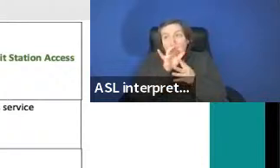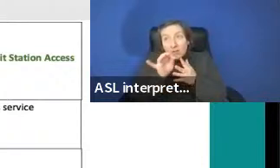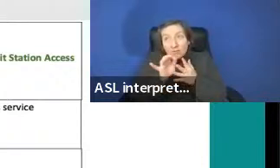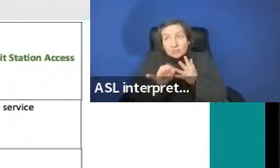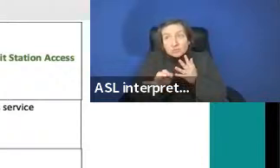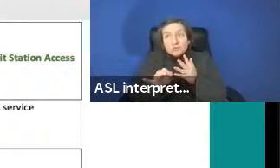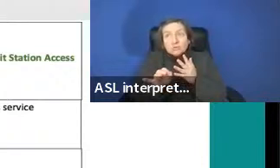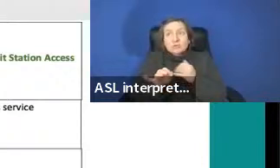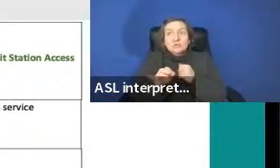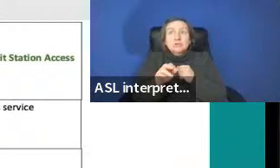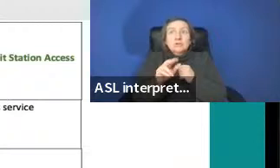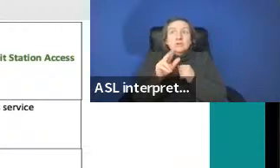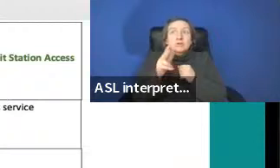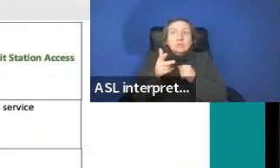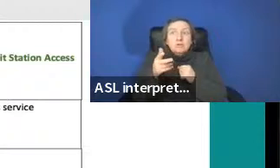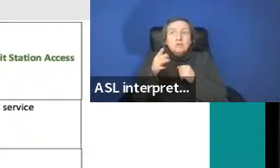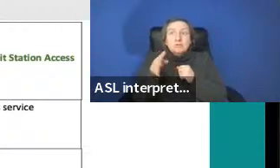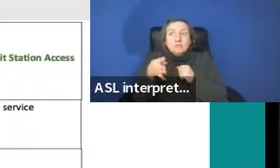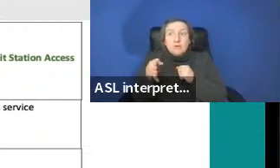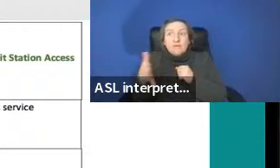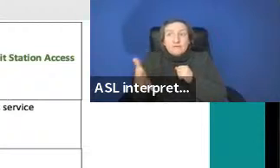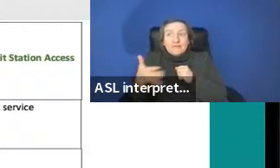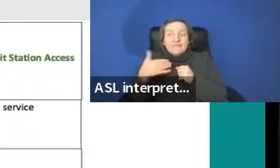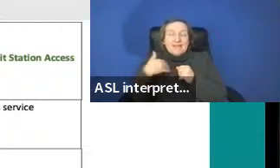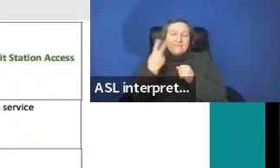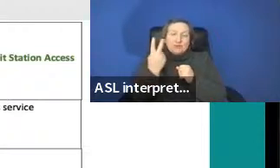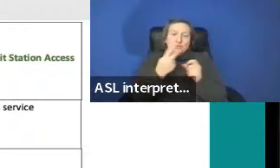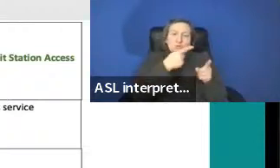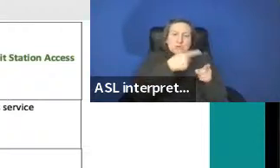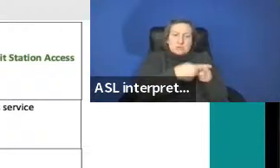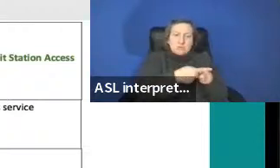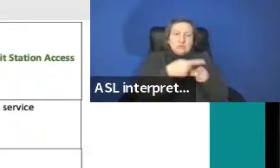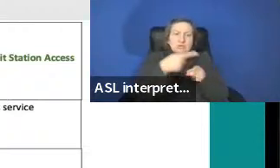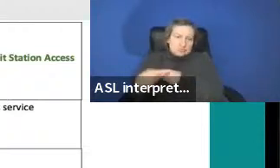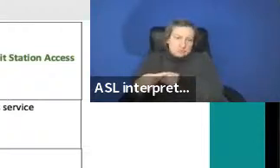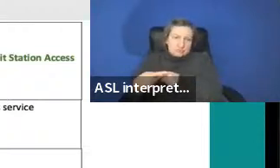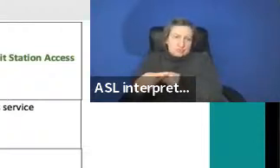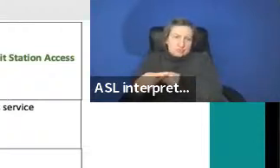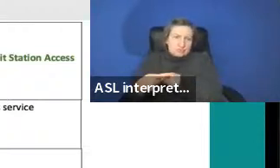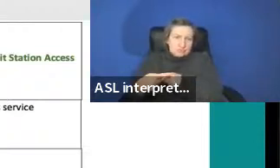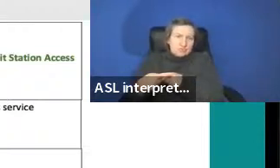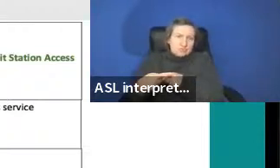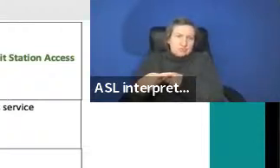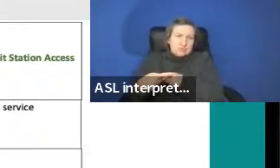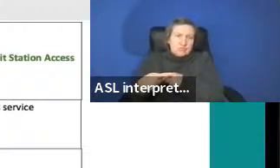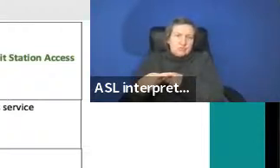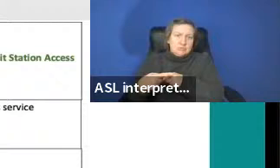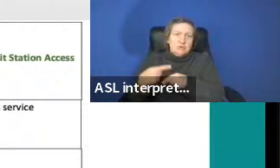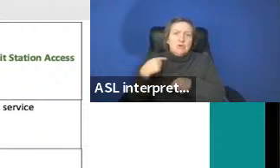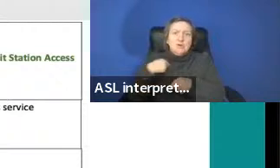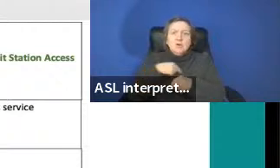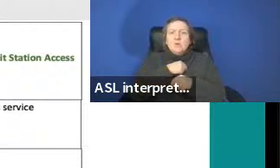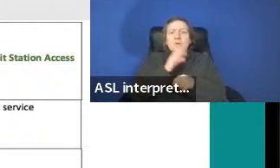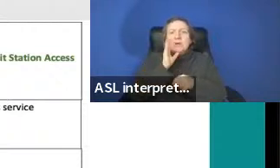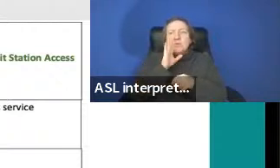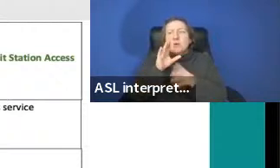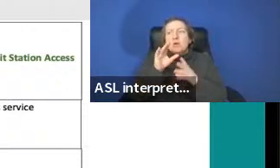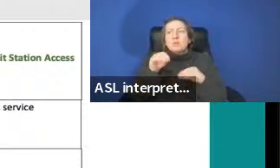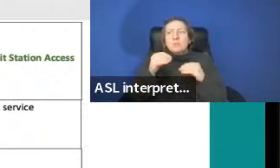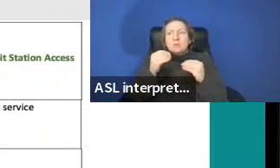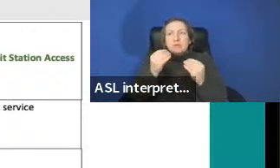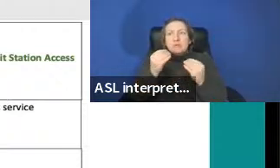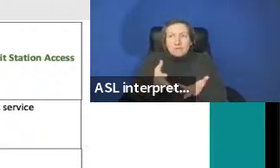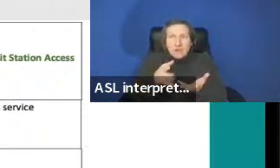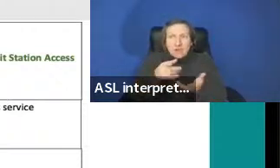3, 4, and 5 have 2 intersections. We are going to provide you